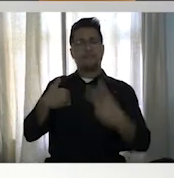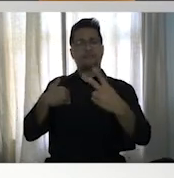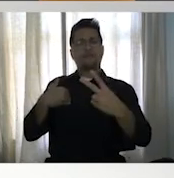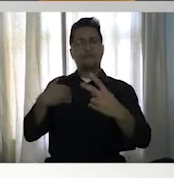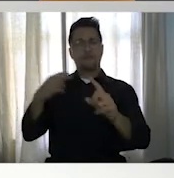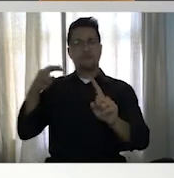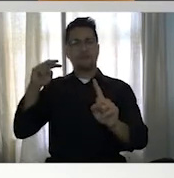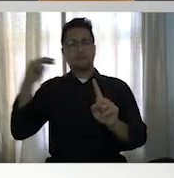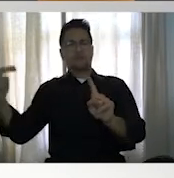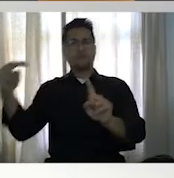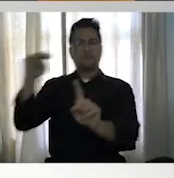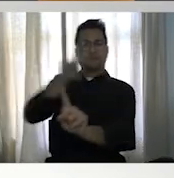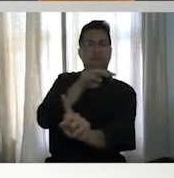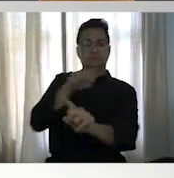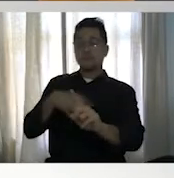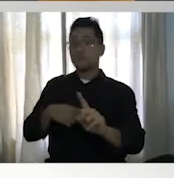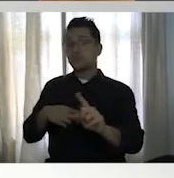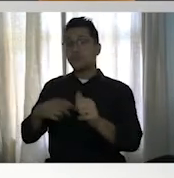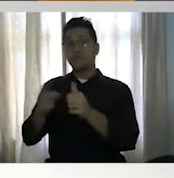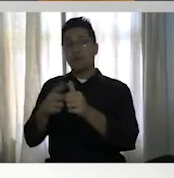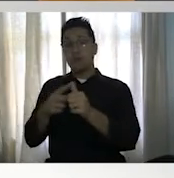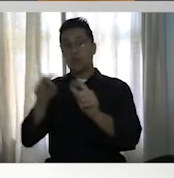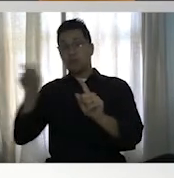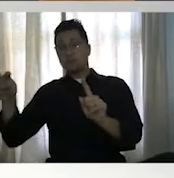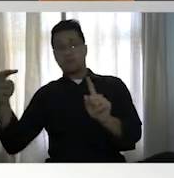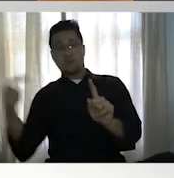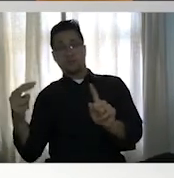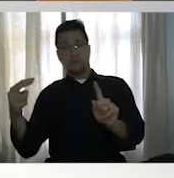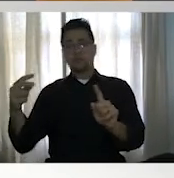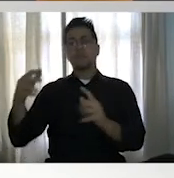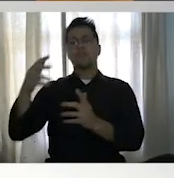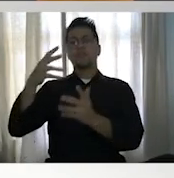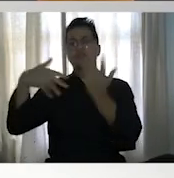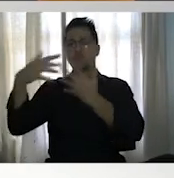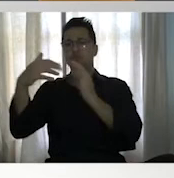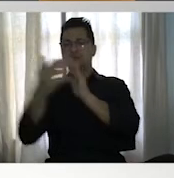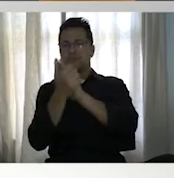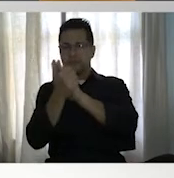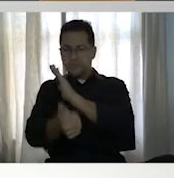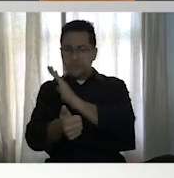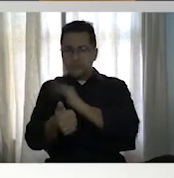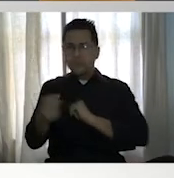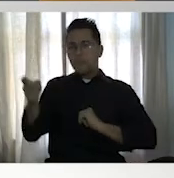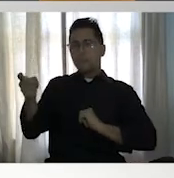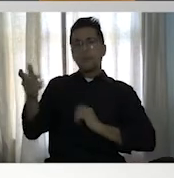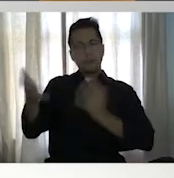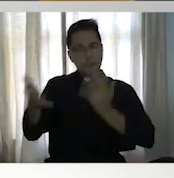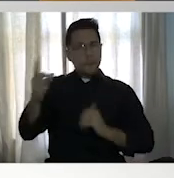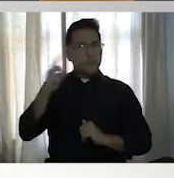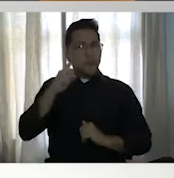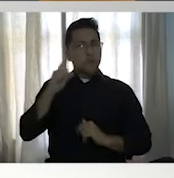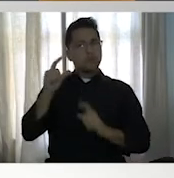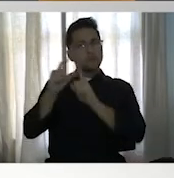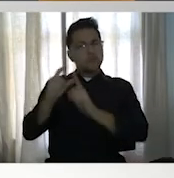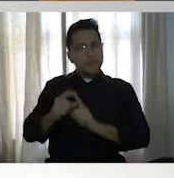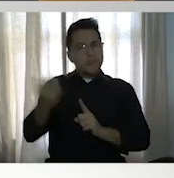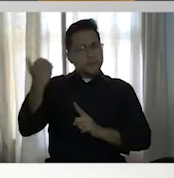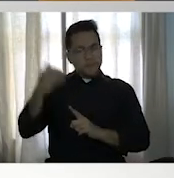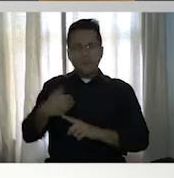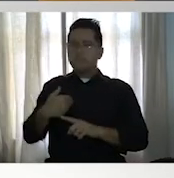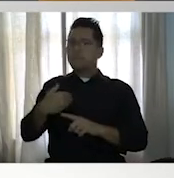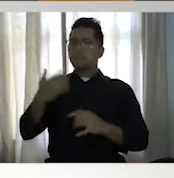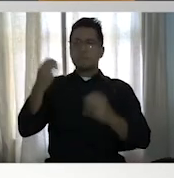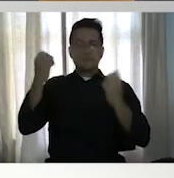of view. So the first is social skills, who you've probably heard that term. We get calls all the